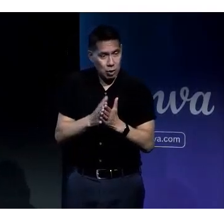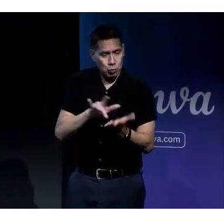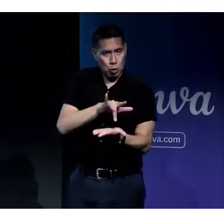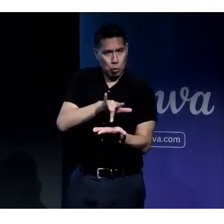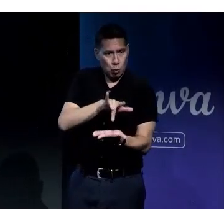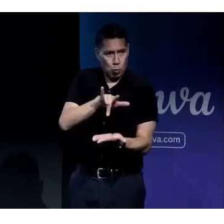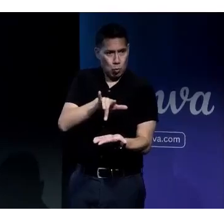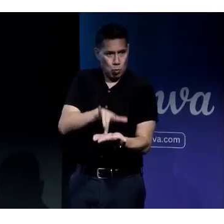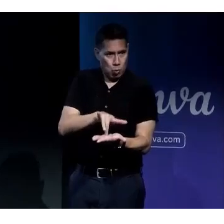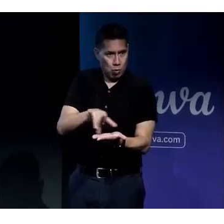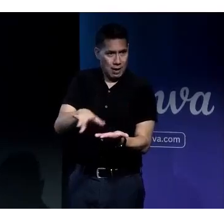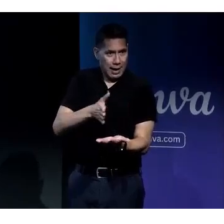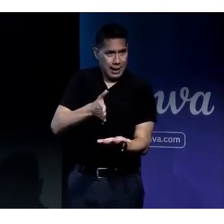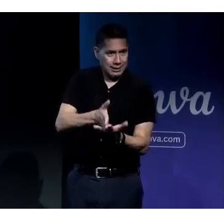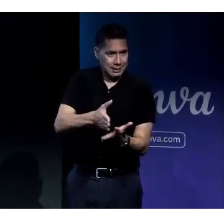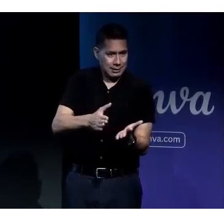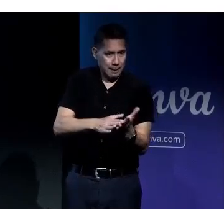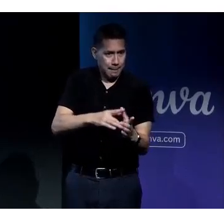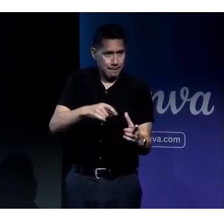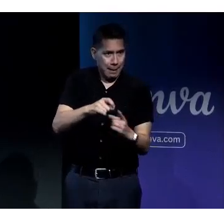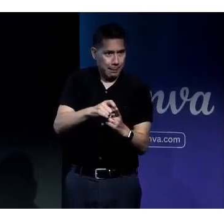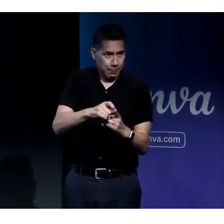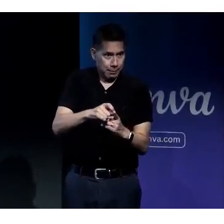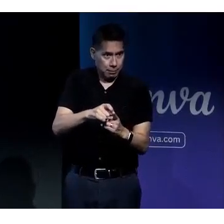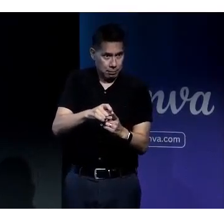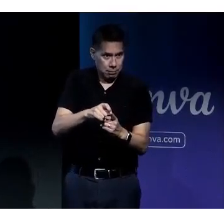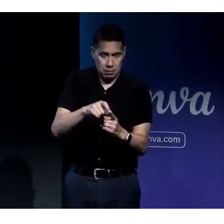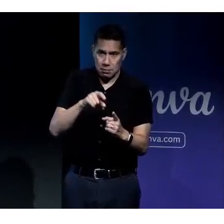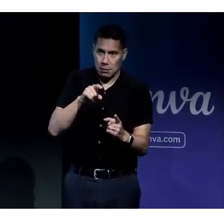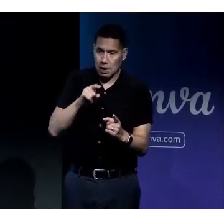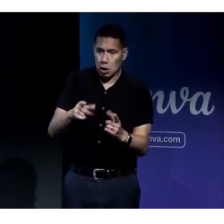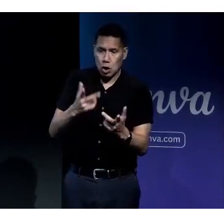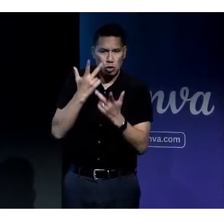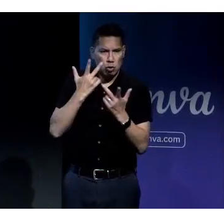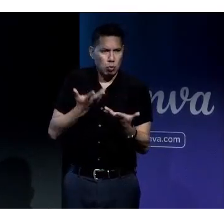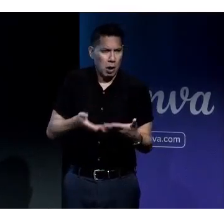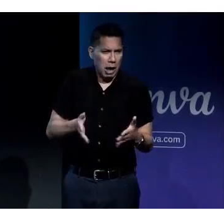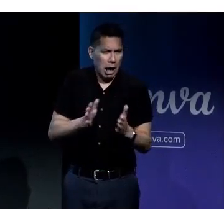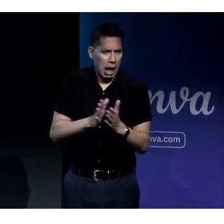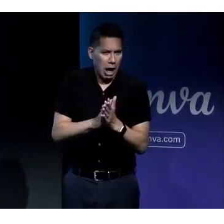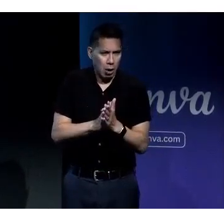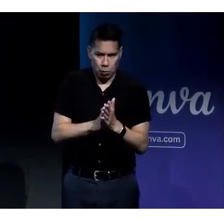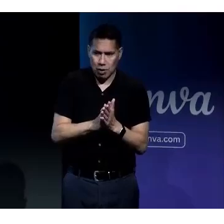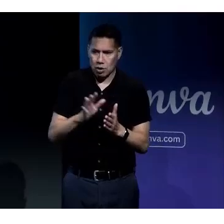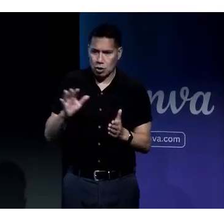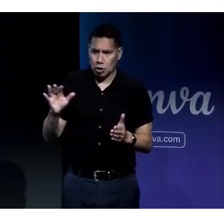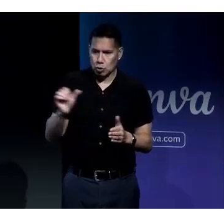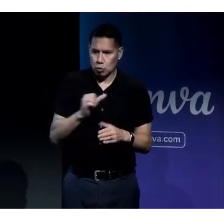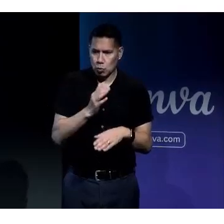core accessibility API mappings doc, which shows you how all that should work.